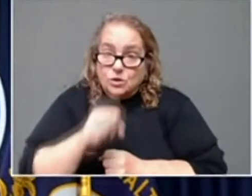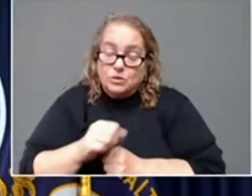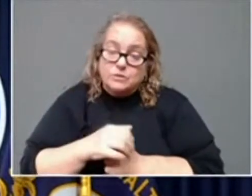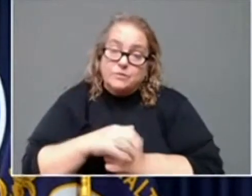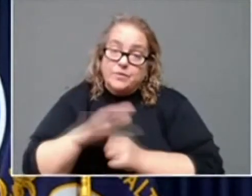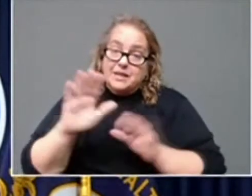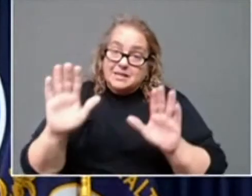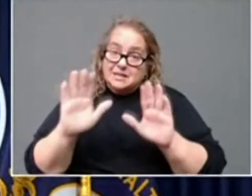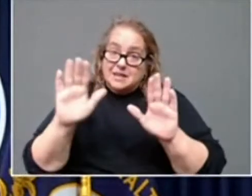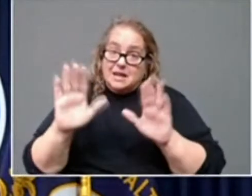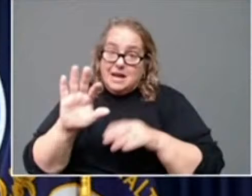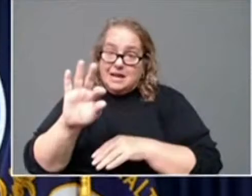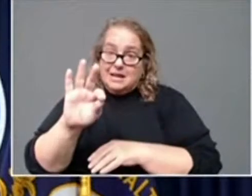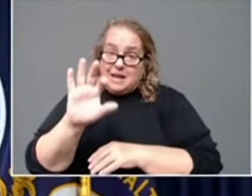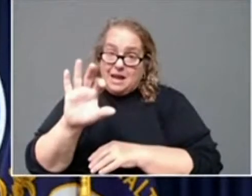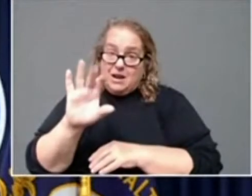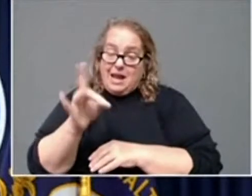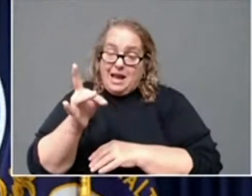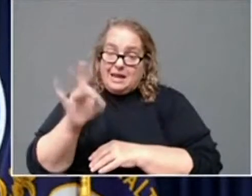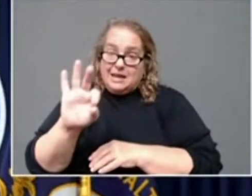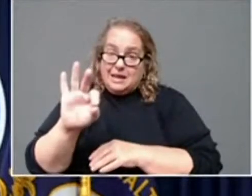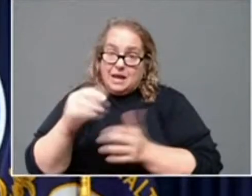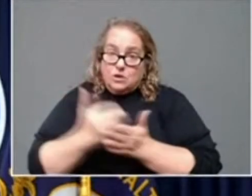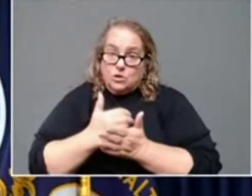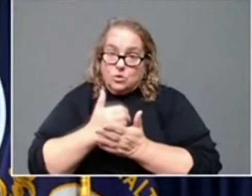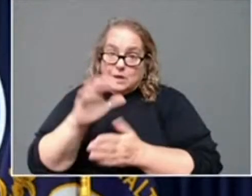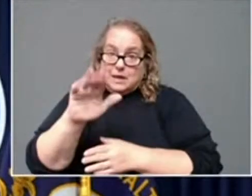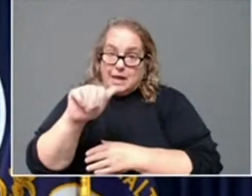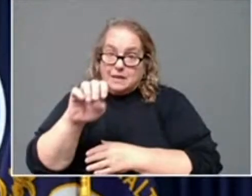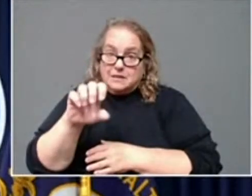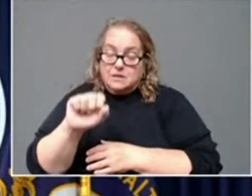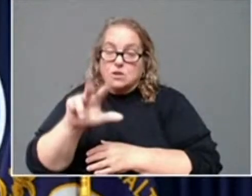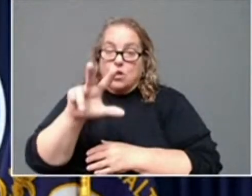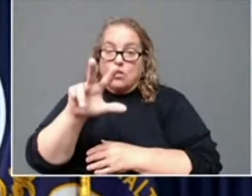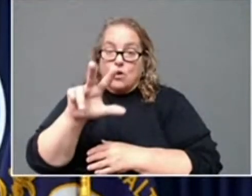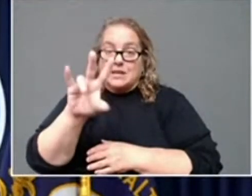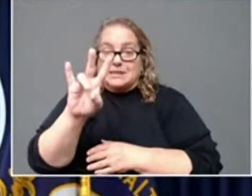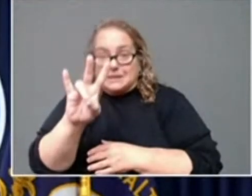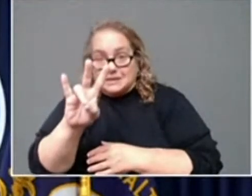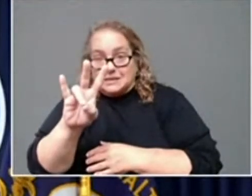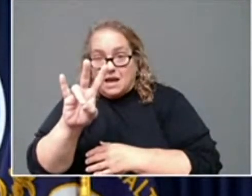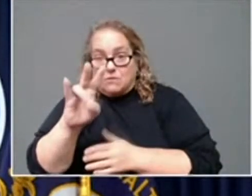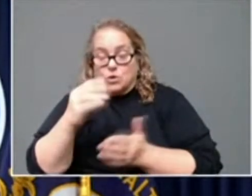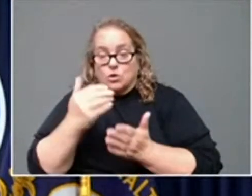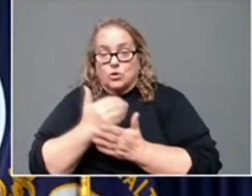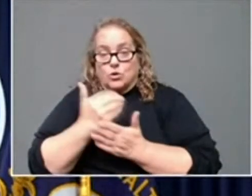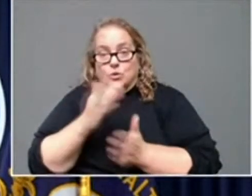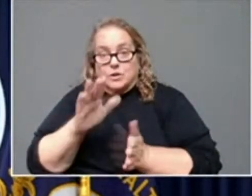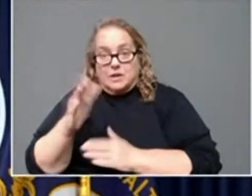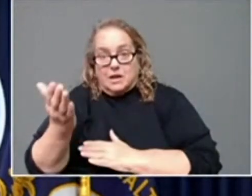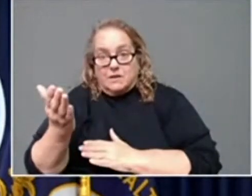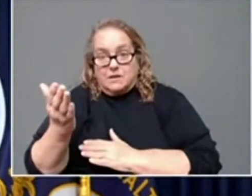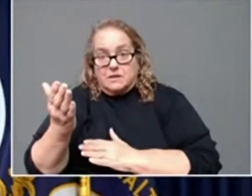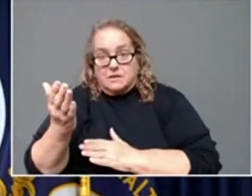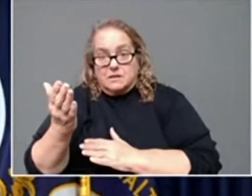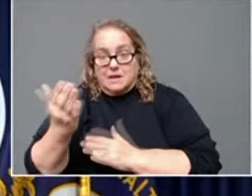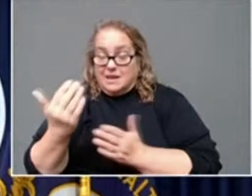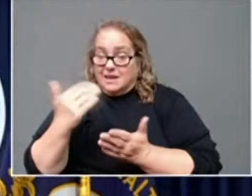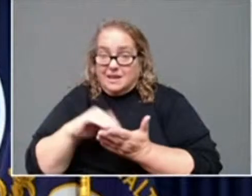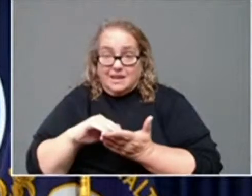Sunday, 989 new cases, 37 new deaths. Again,